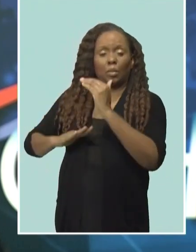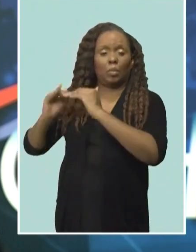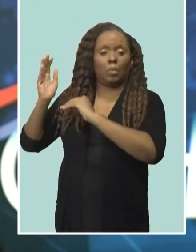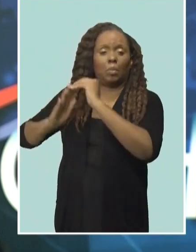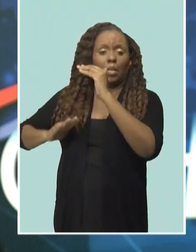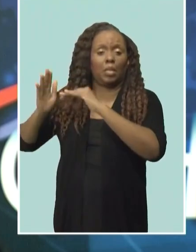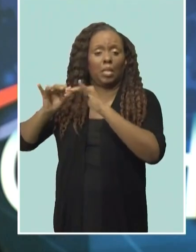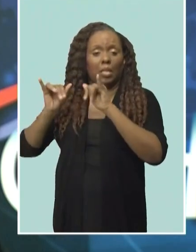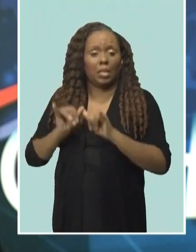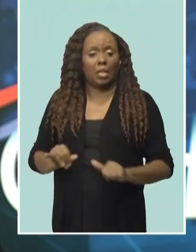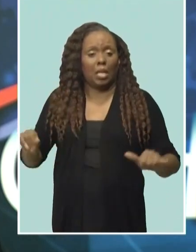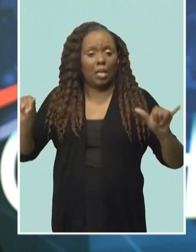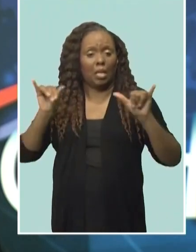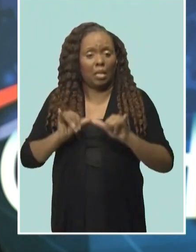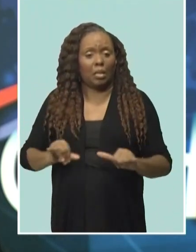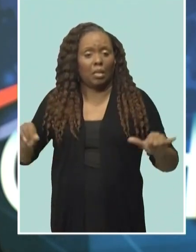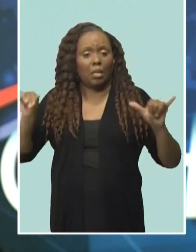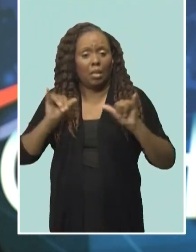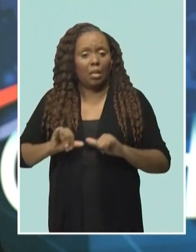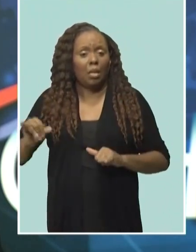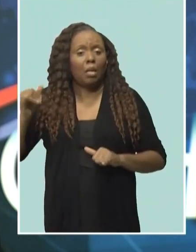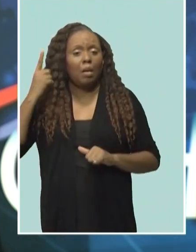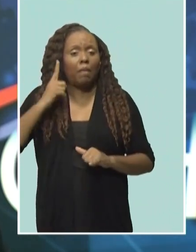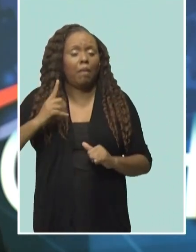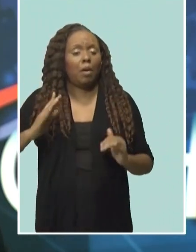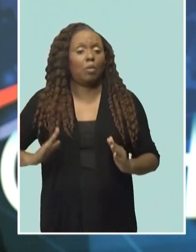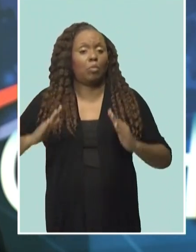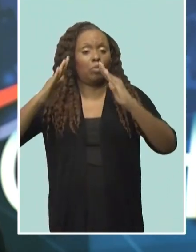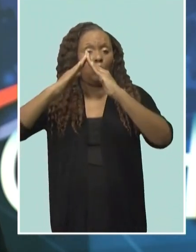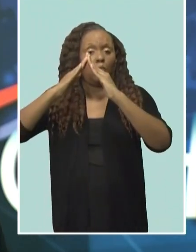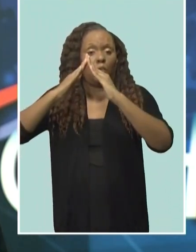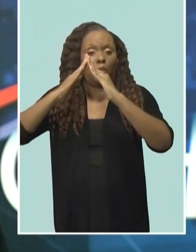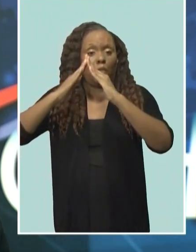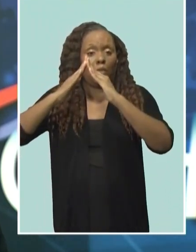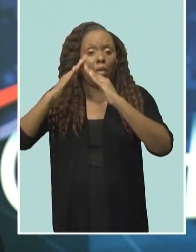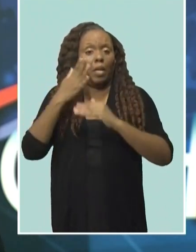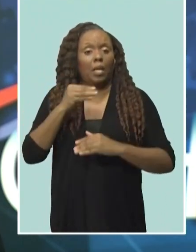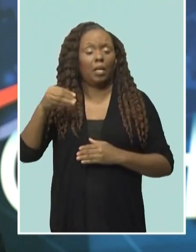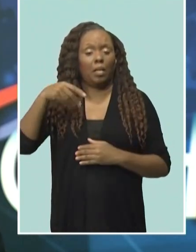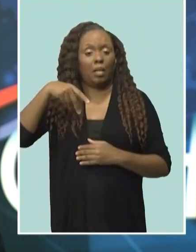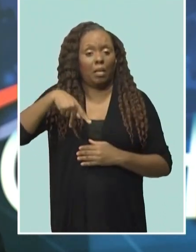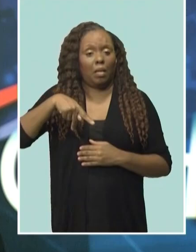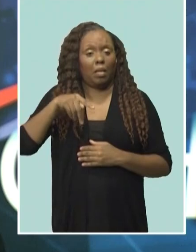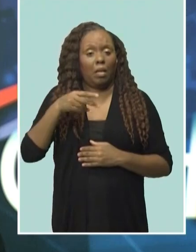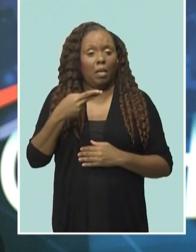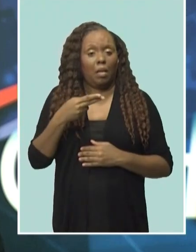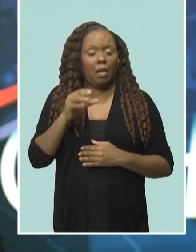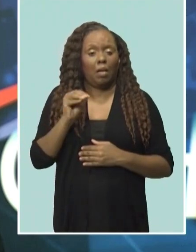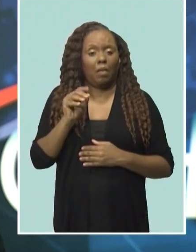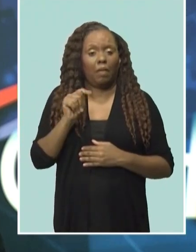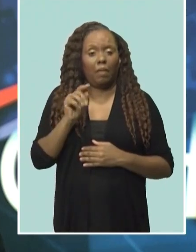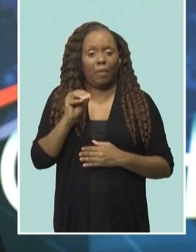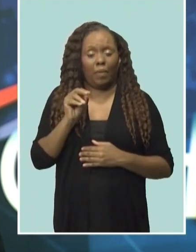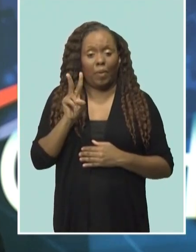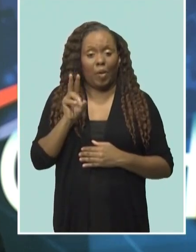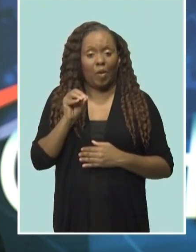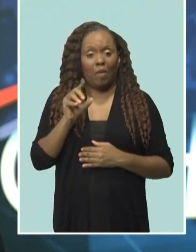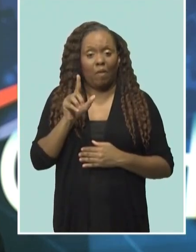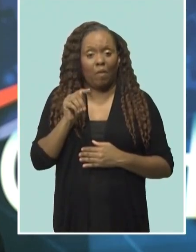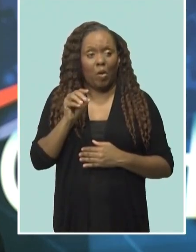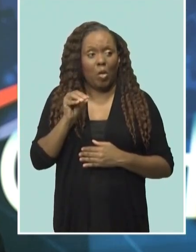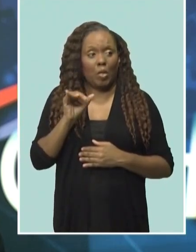to rooftop or ground-mounted photovoltaic systems are not being enforced. According to BL&P's Director